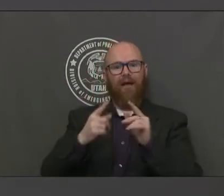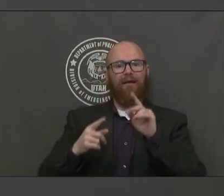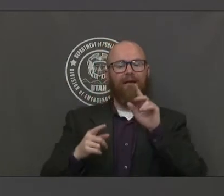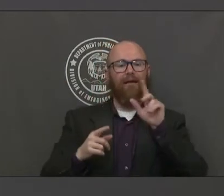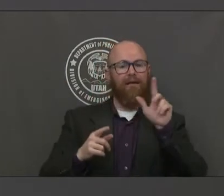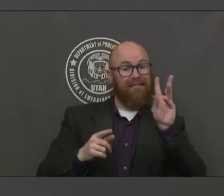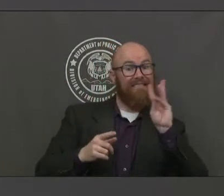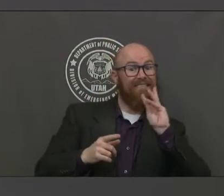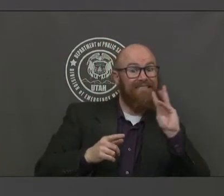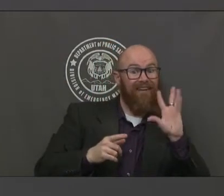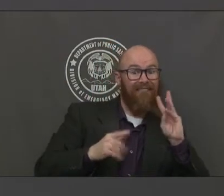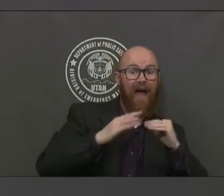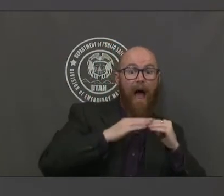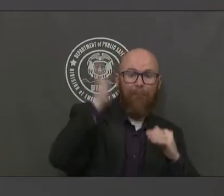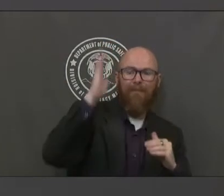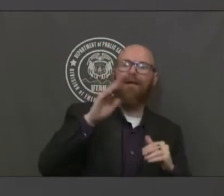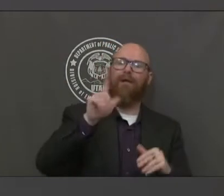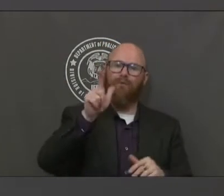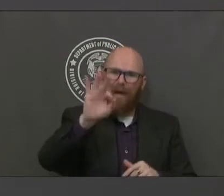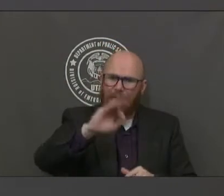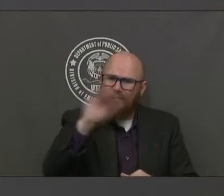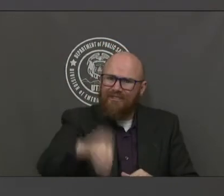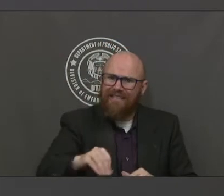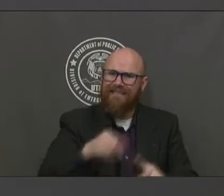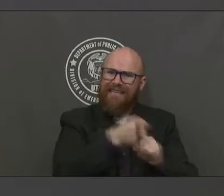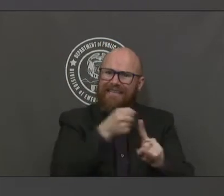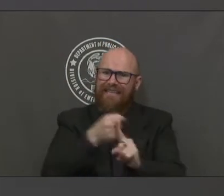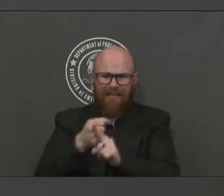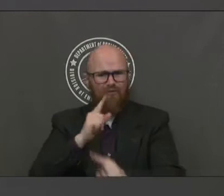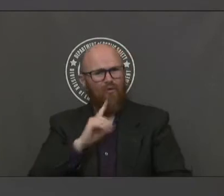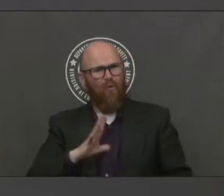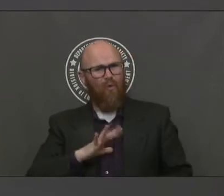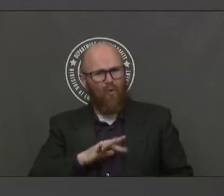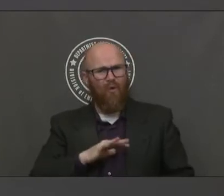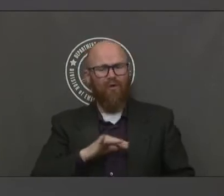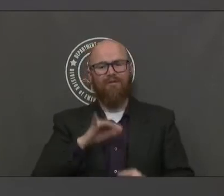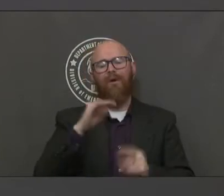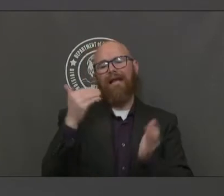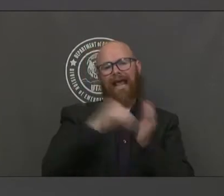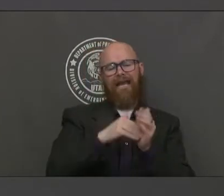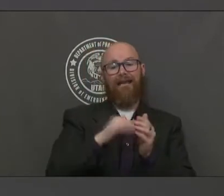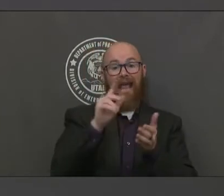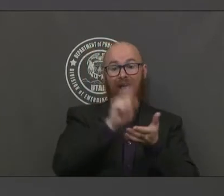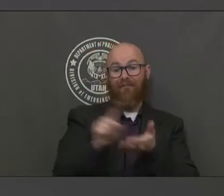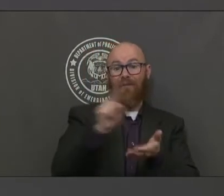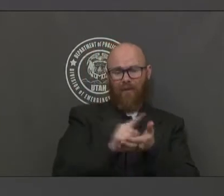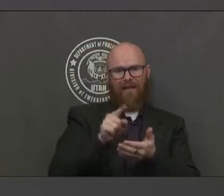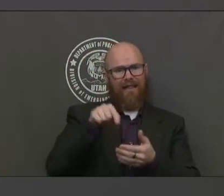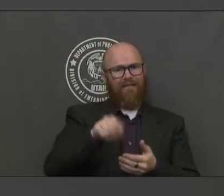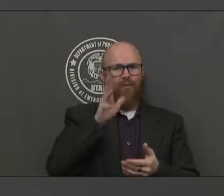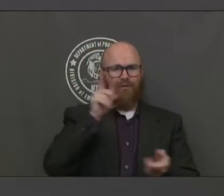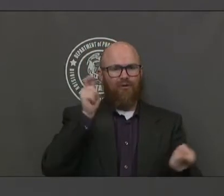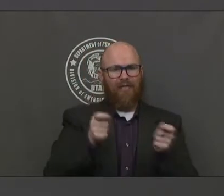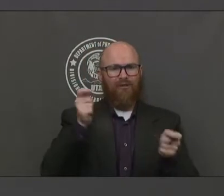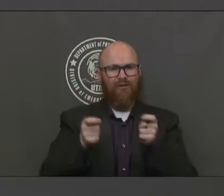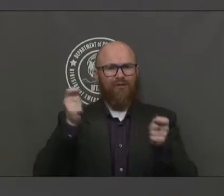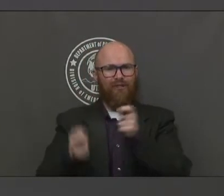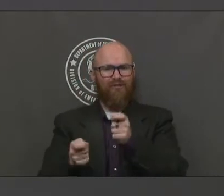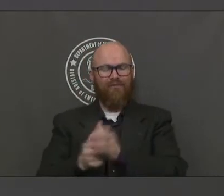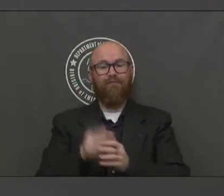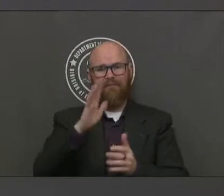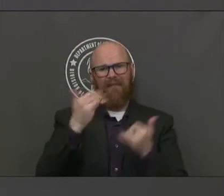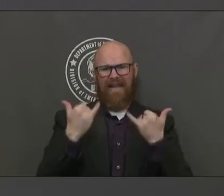focus is, and I can't wait, because in just a few weeks, every question we get is based on a scarcity